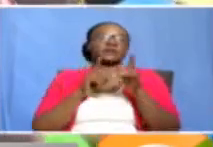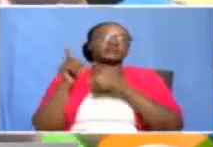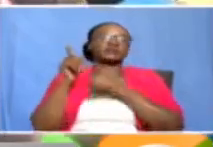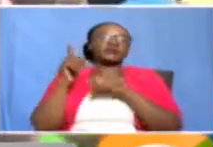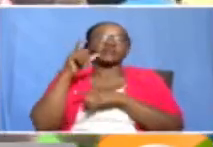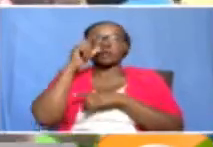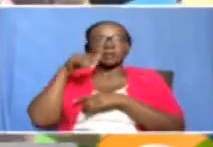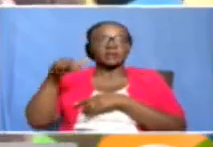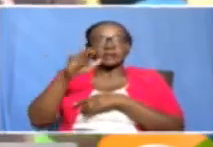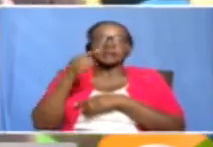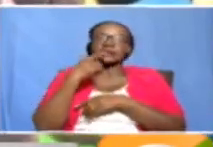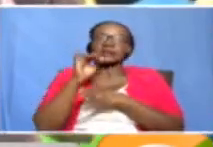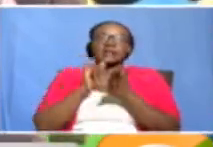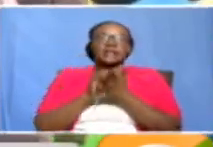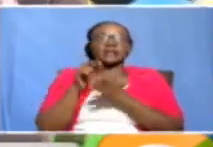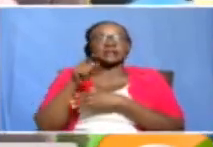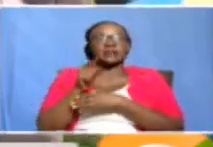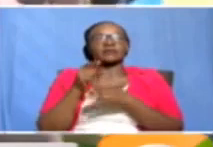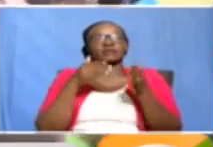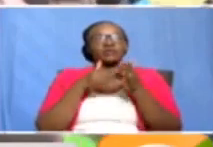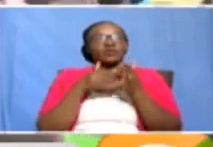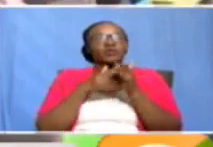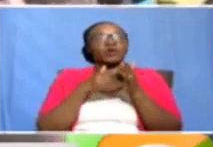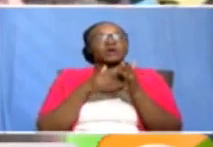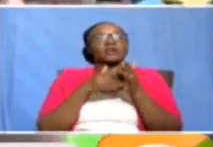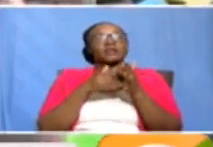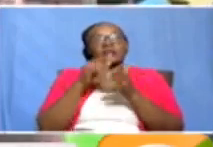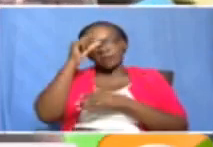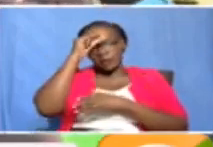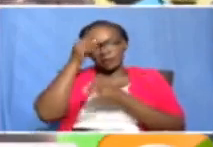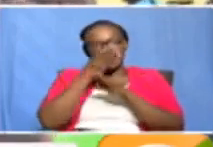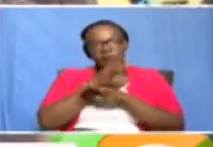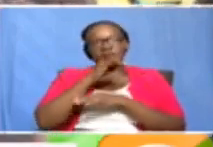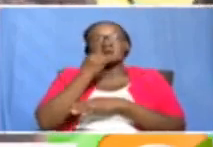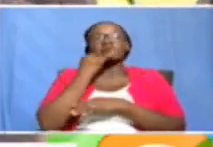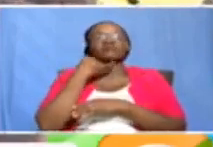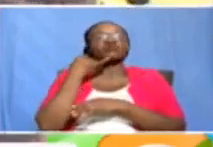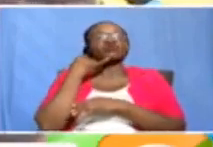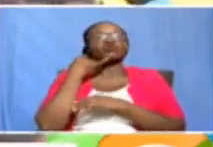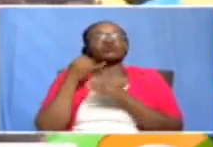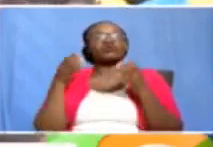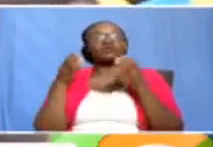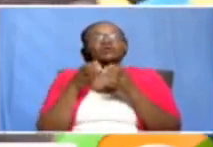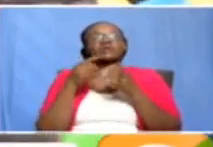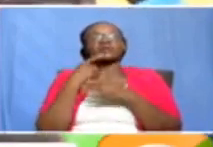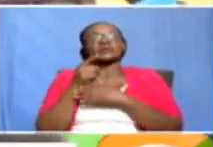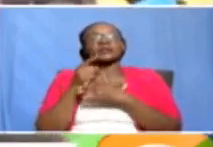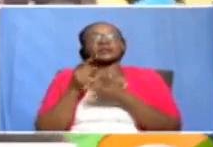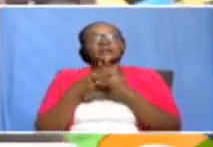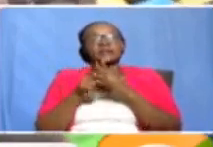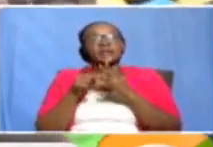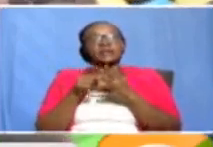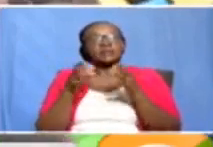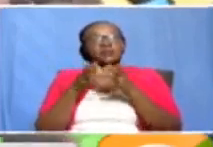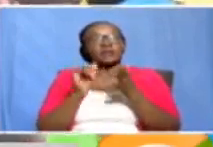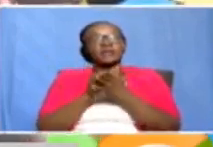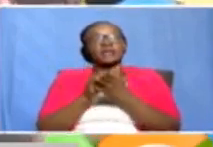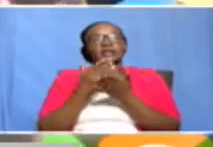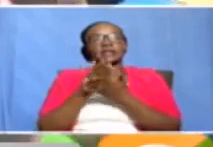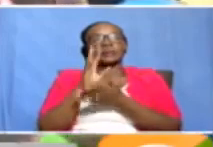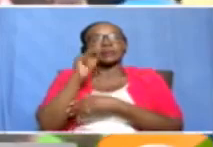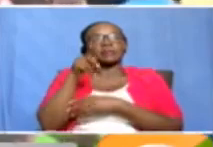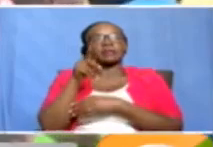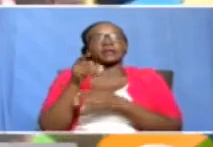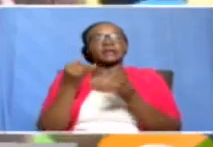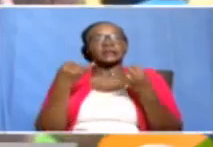was undermining the government after the Joho team claimed he engineered a revolt in parliament that saw a section of MPs attempt to shoot